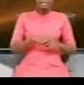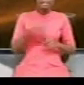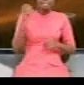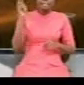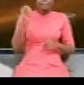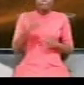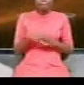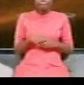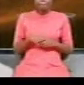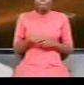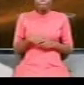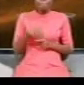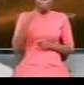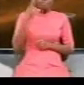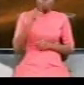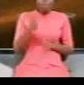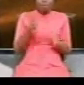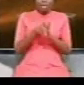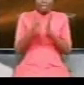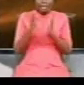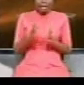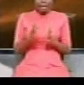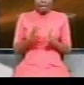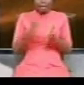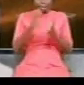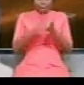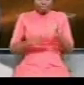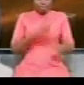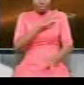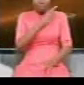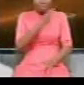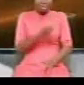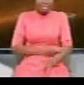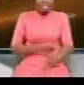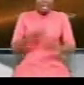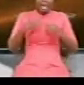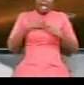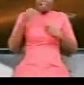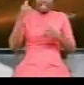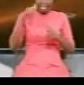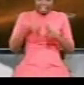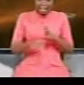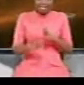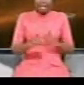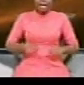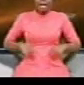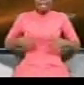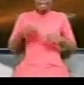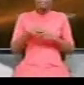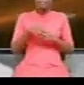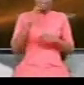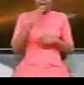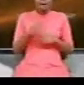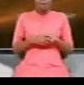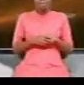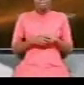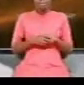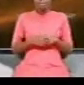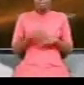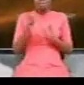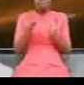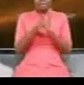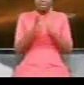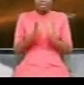him. No murderer, abortionist, has eternal life abiding in her. A